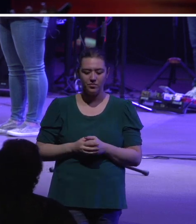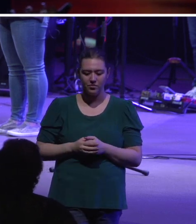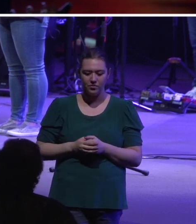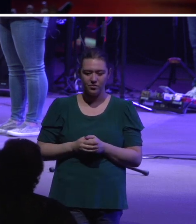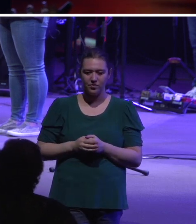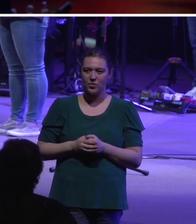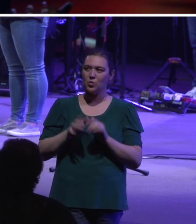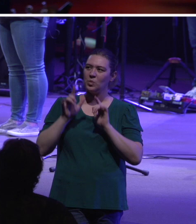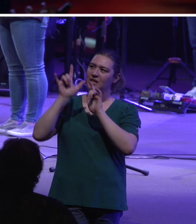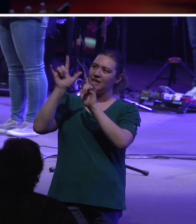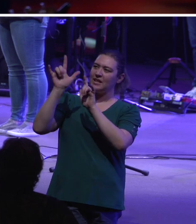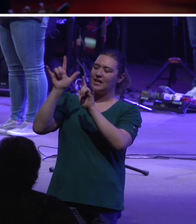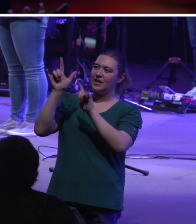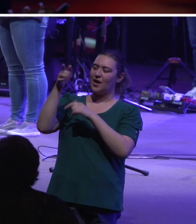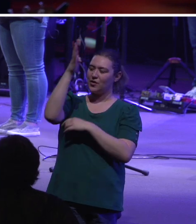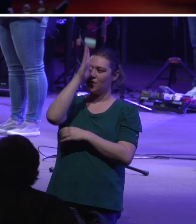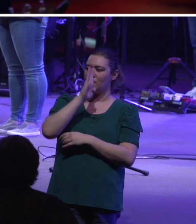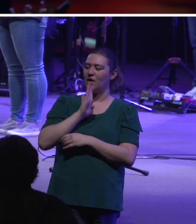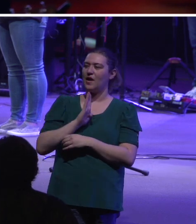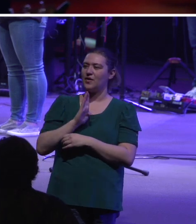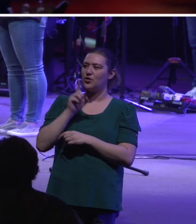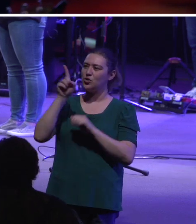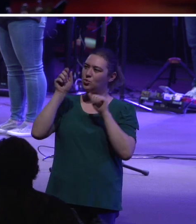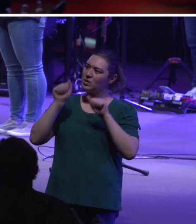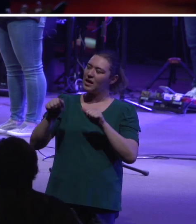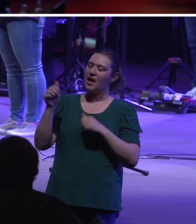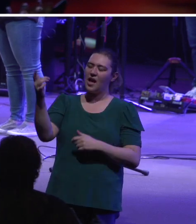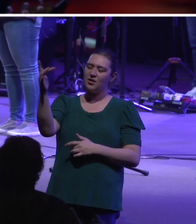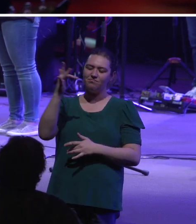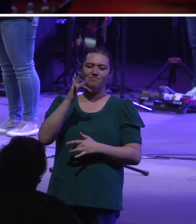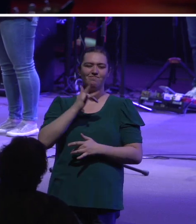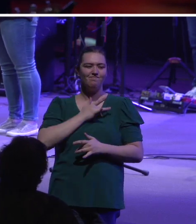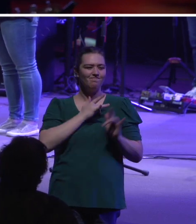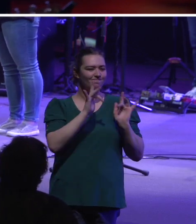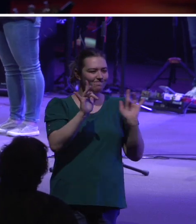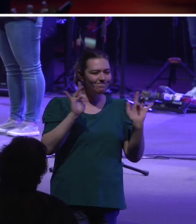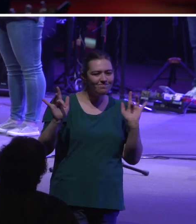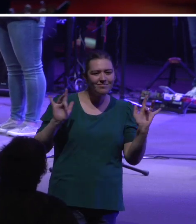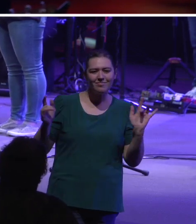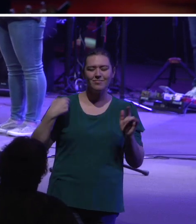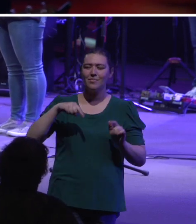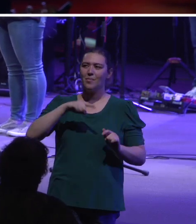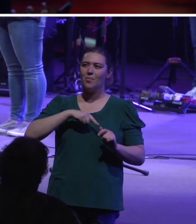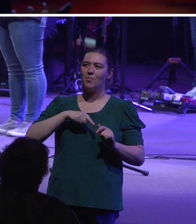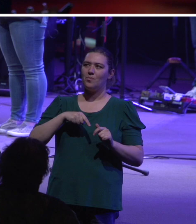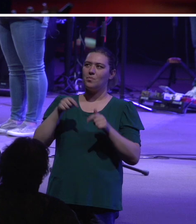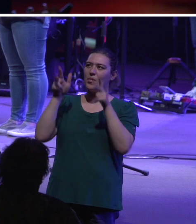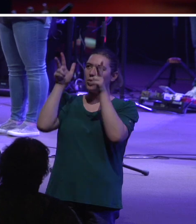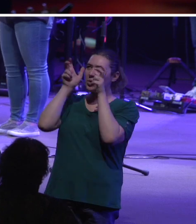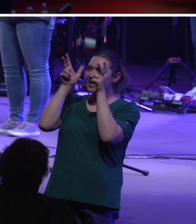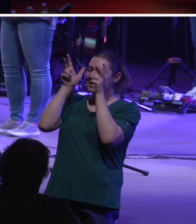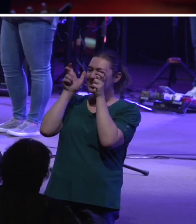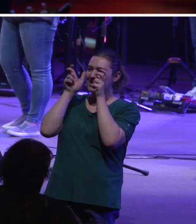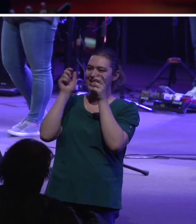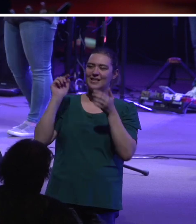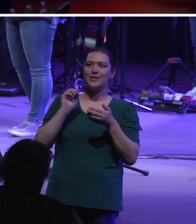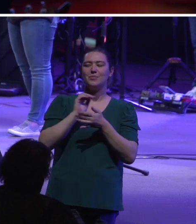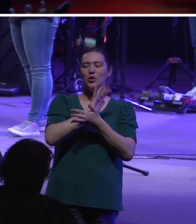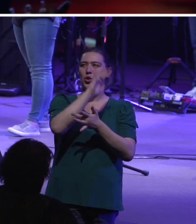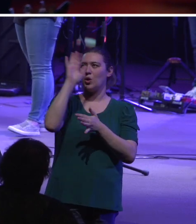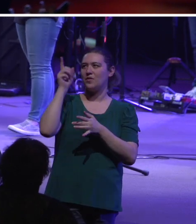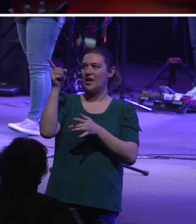We love you, Father, and we love how you can speak to us. May we listen and glorify you, God. It's in your precious name we